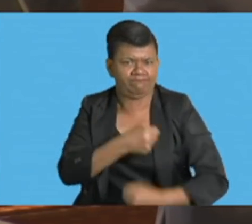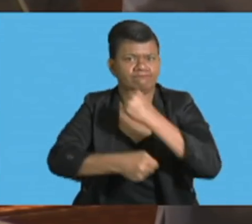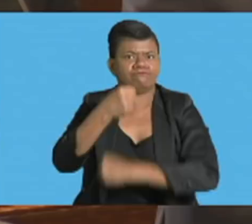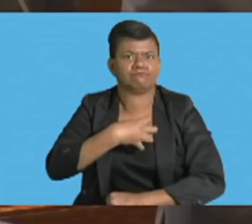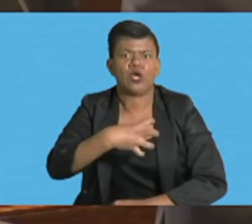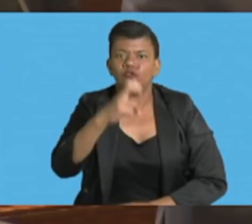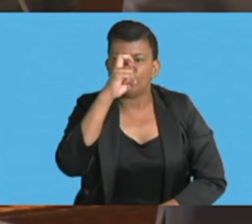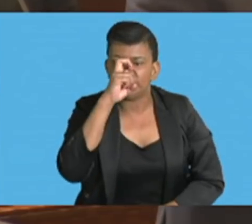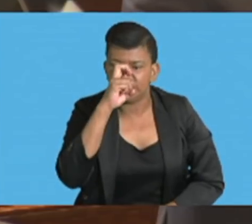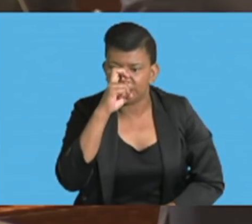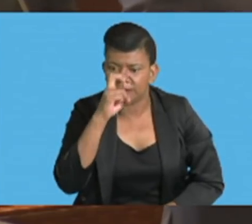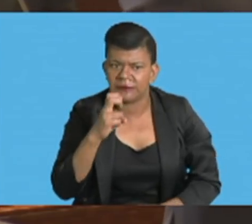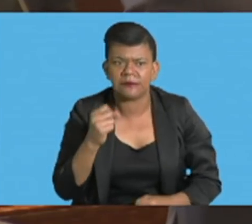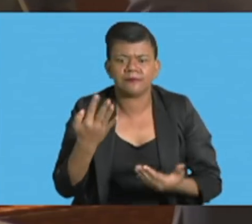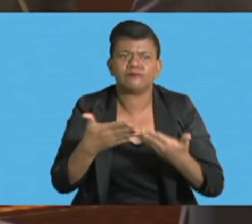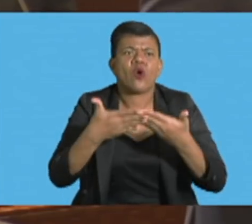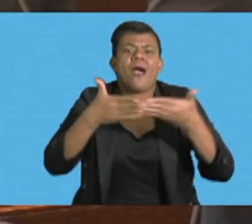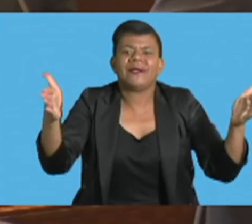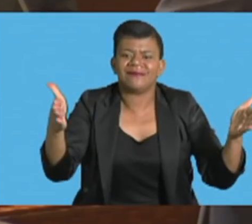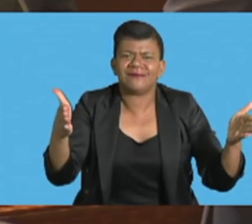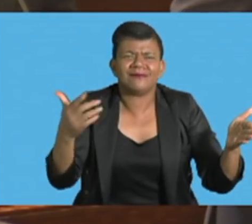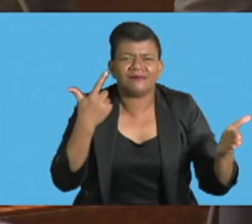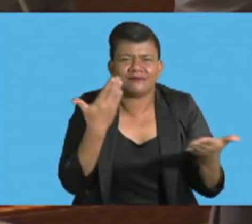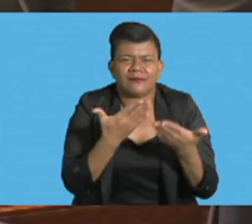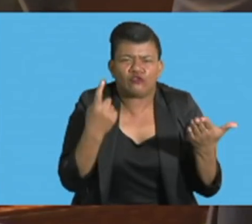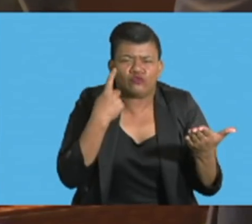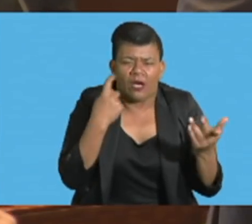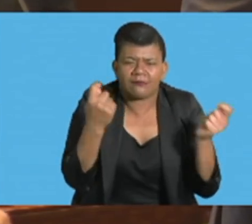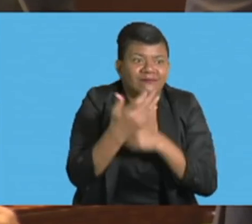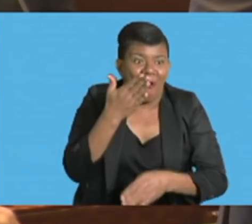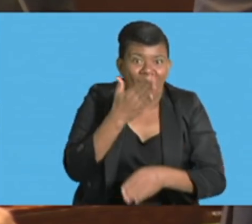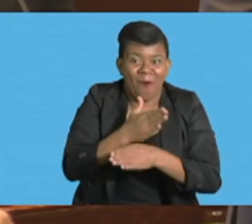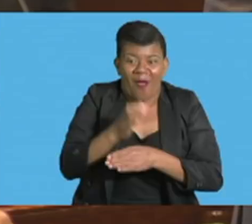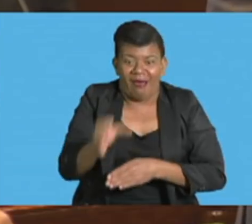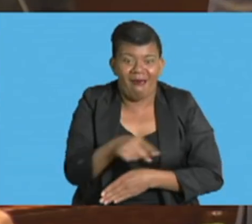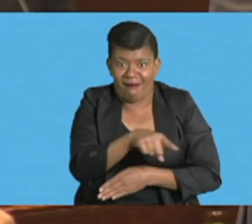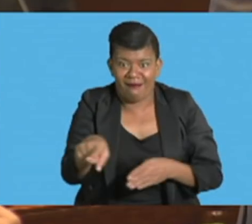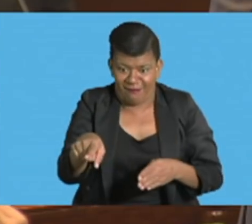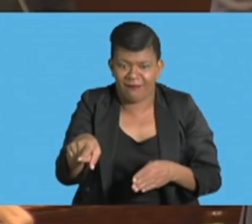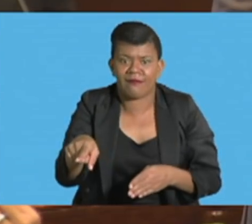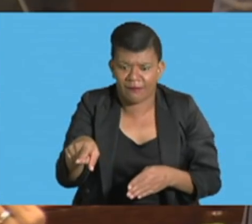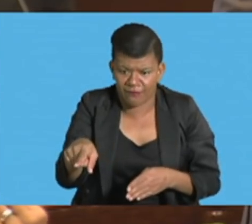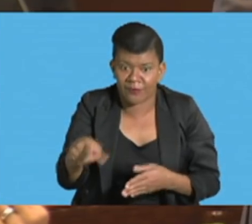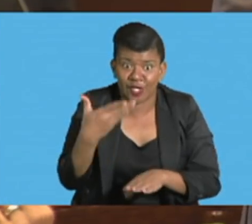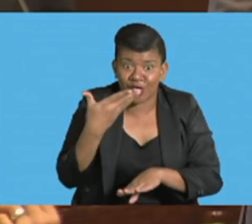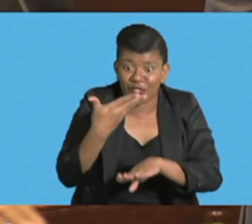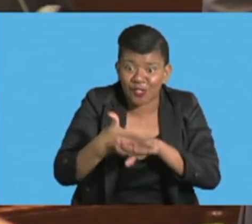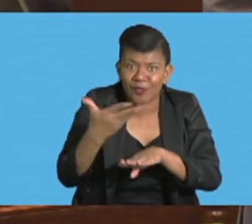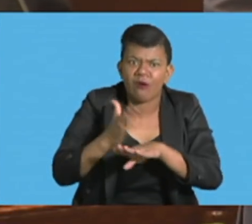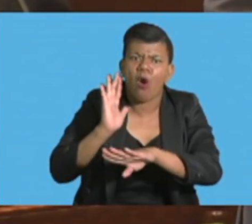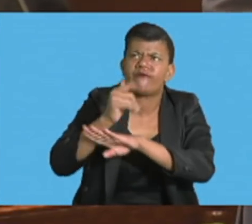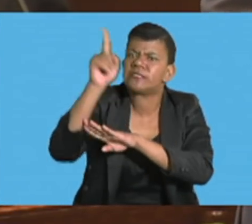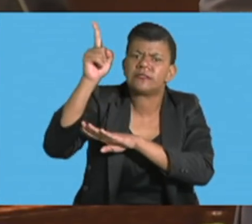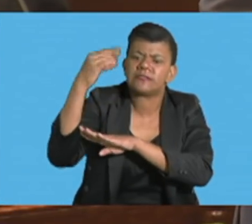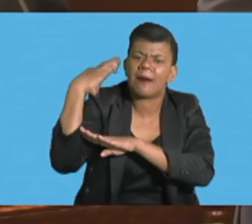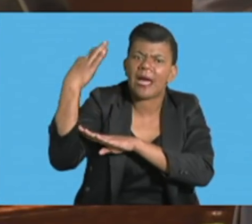residents. We will make changes to the issuance of work permits and collecting new fees from foreign applicants that will then